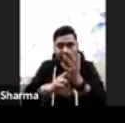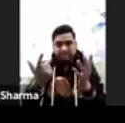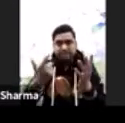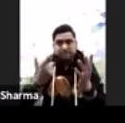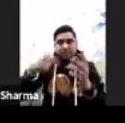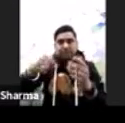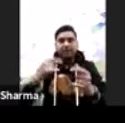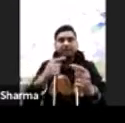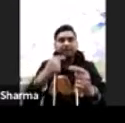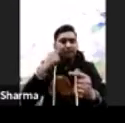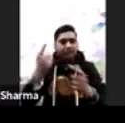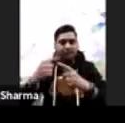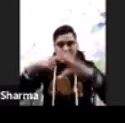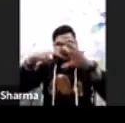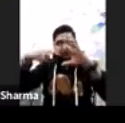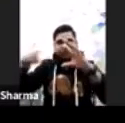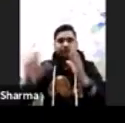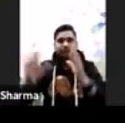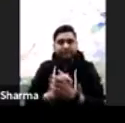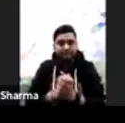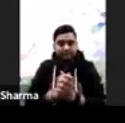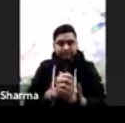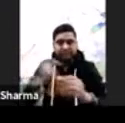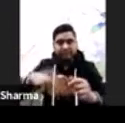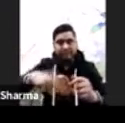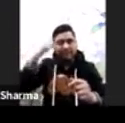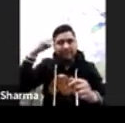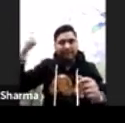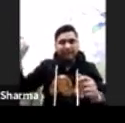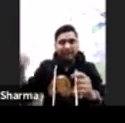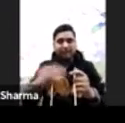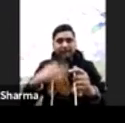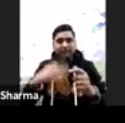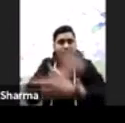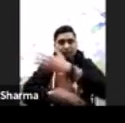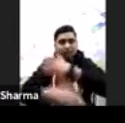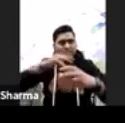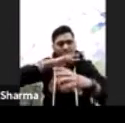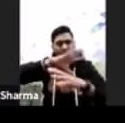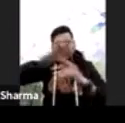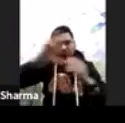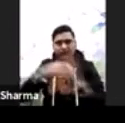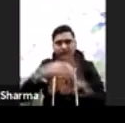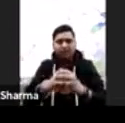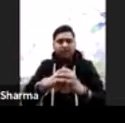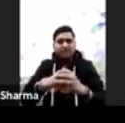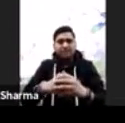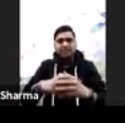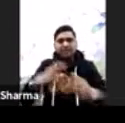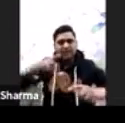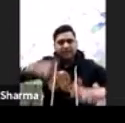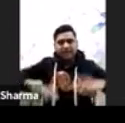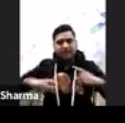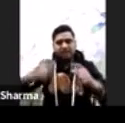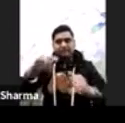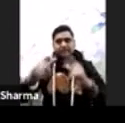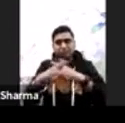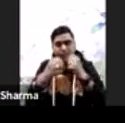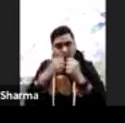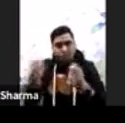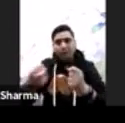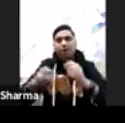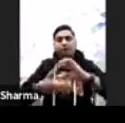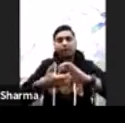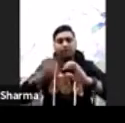information. I think this is our dream, that Divyang should live a normal life, have a job, get married, have